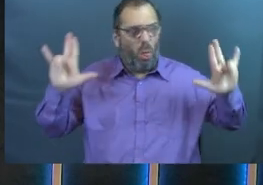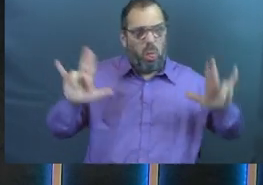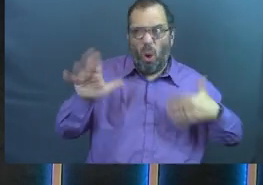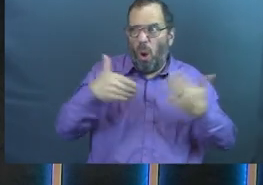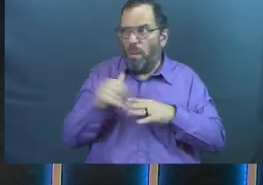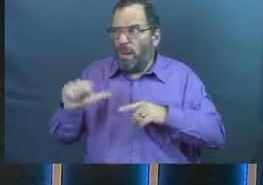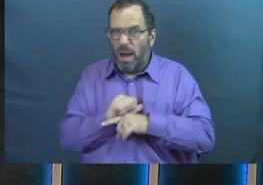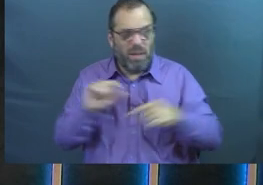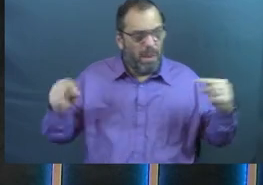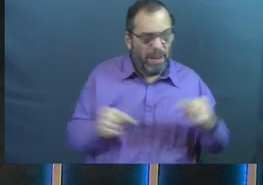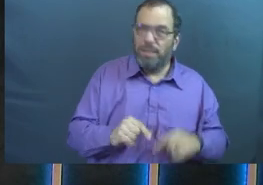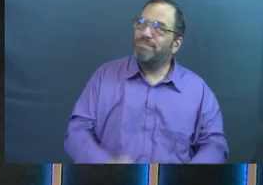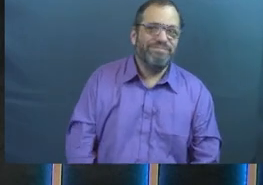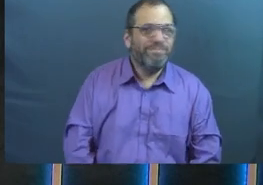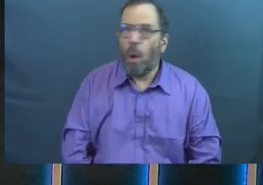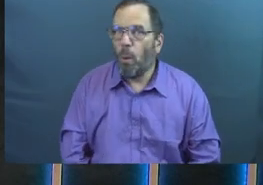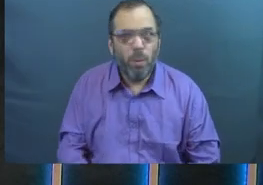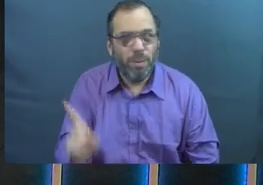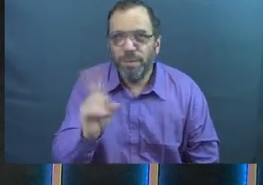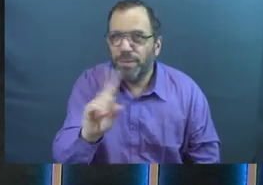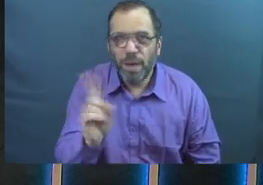my practical pain. It's not.